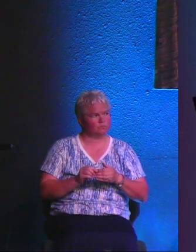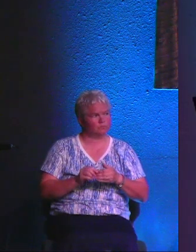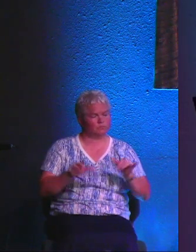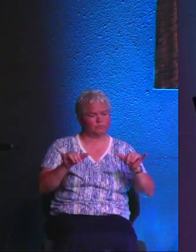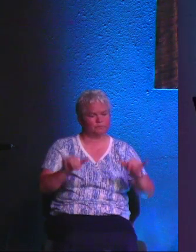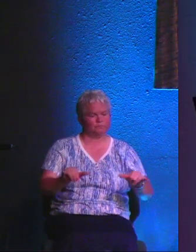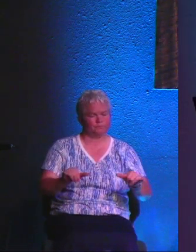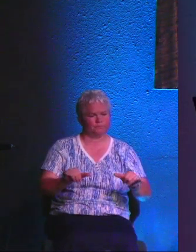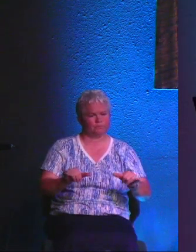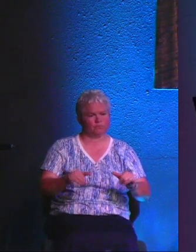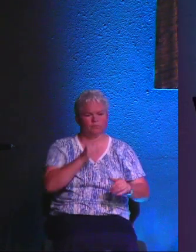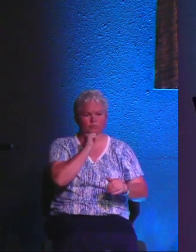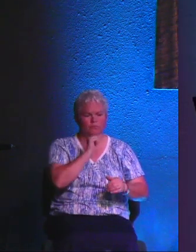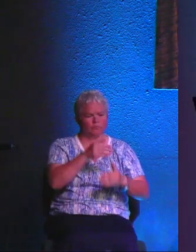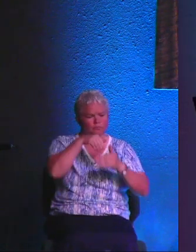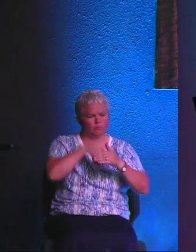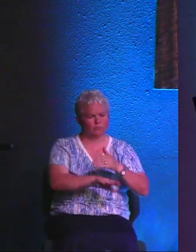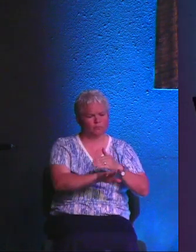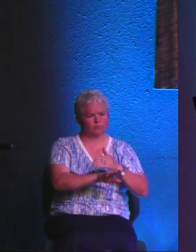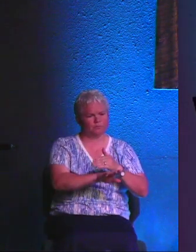a stillborn,